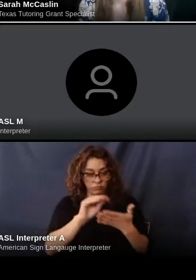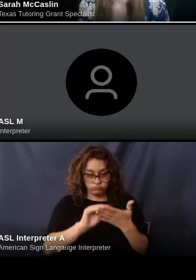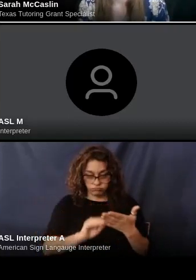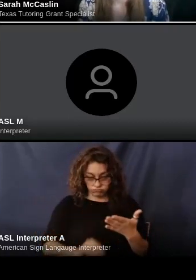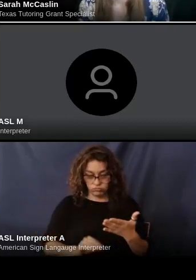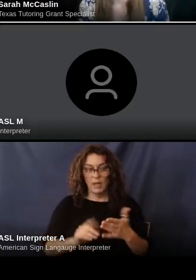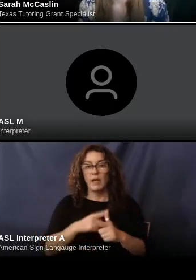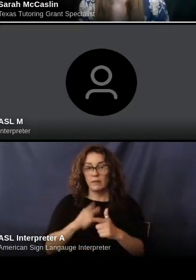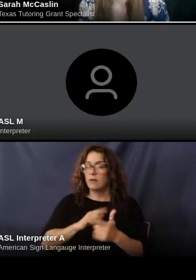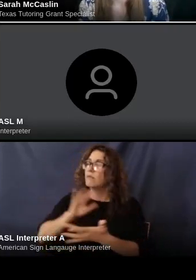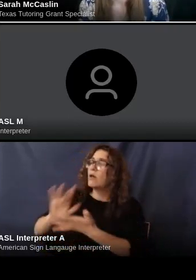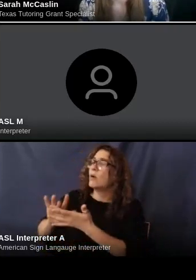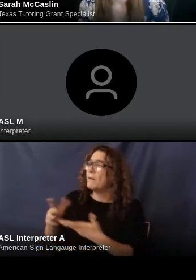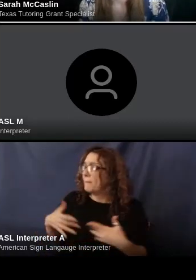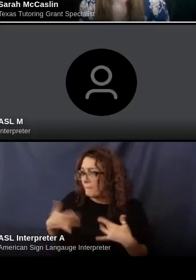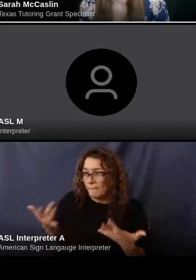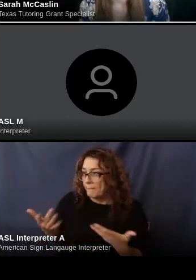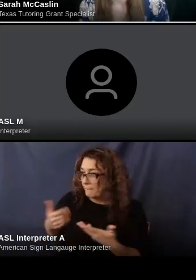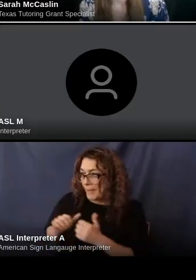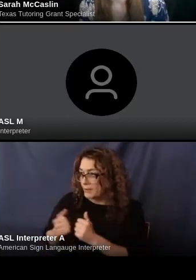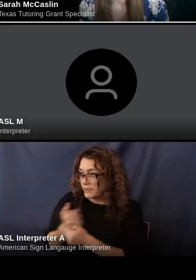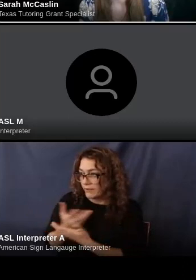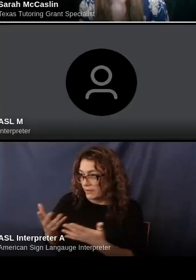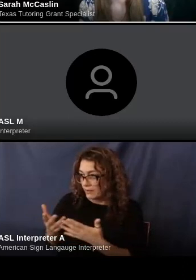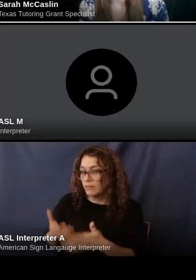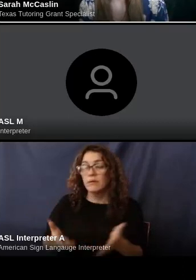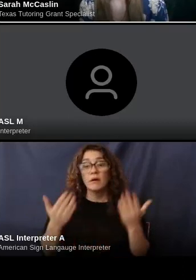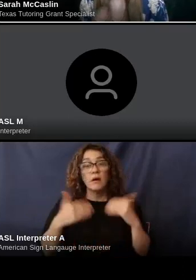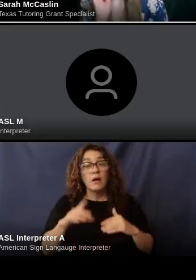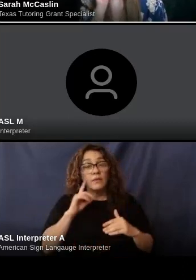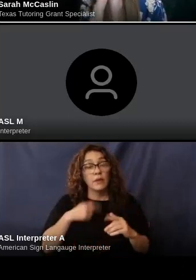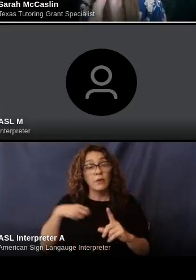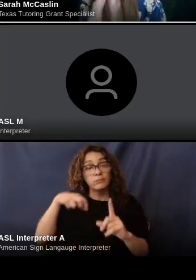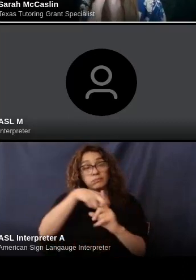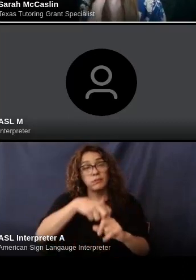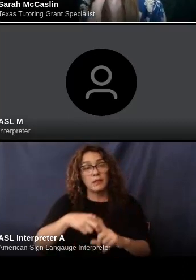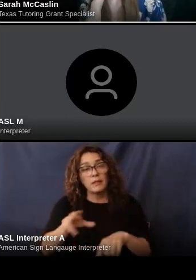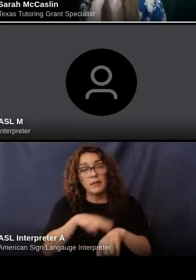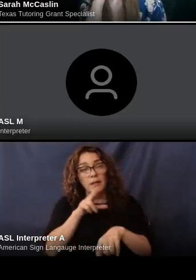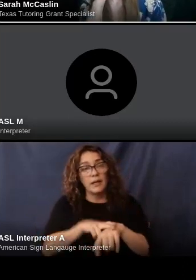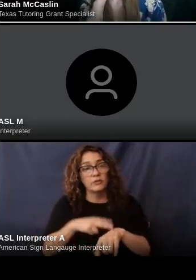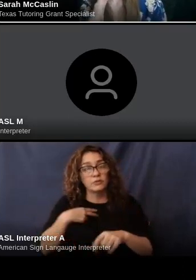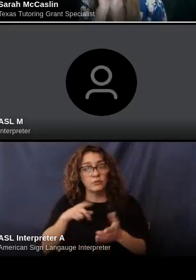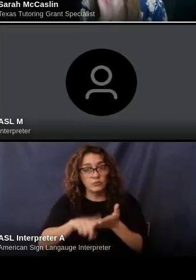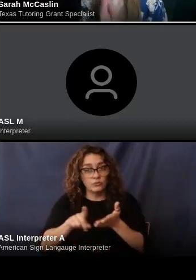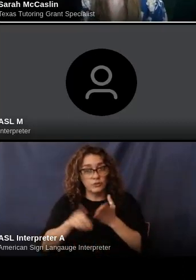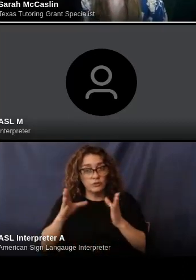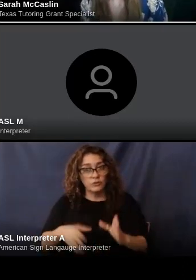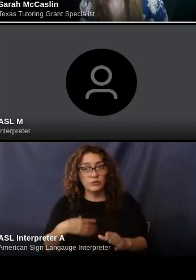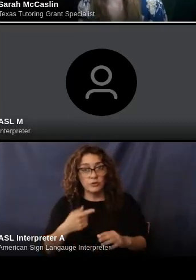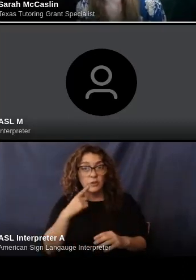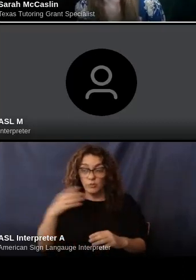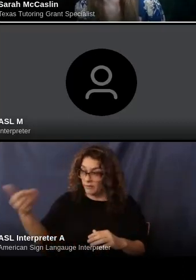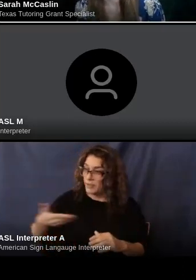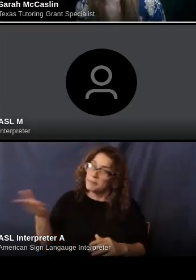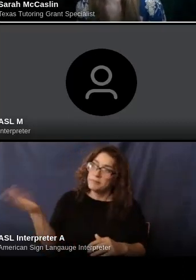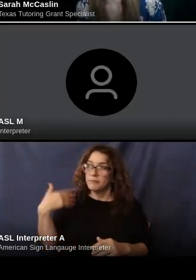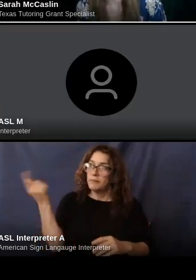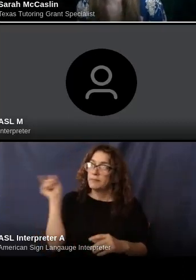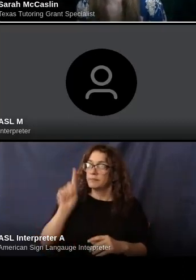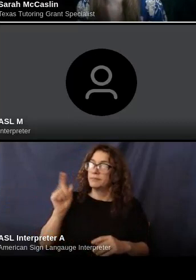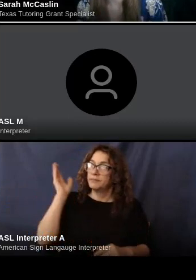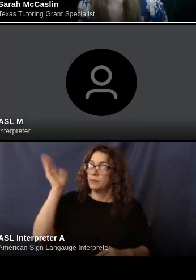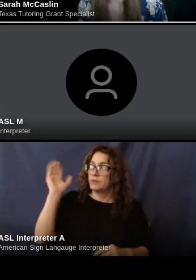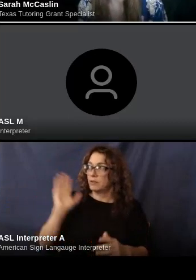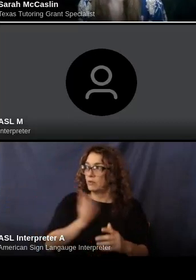starting to host nationally known tutor researchers to speak at trainings. And so if there is an element or a piece